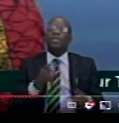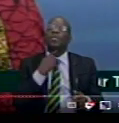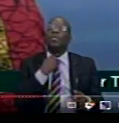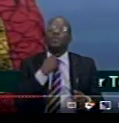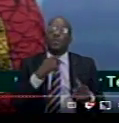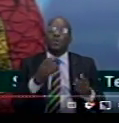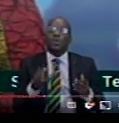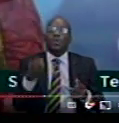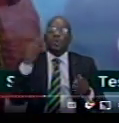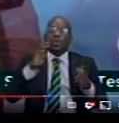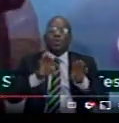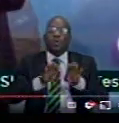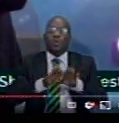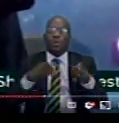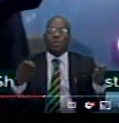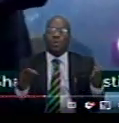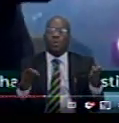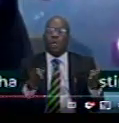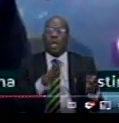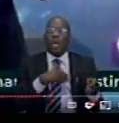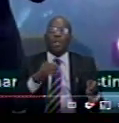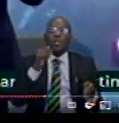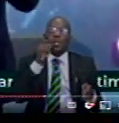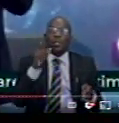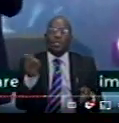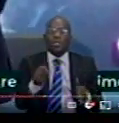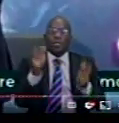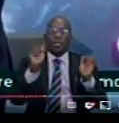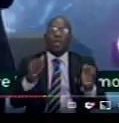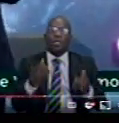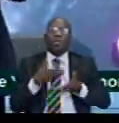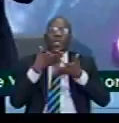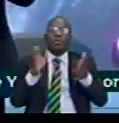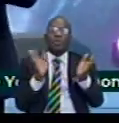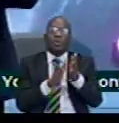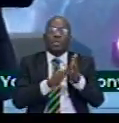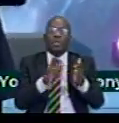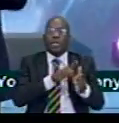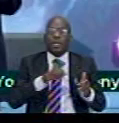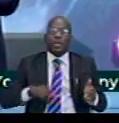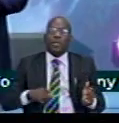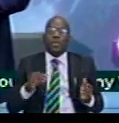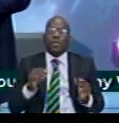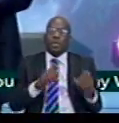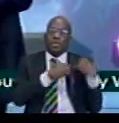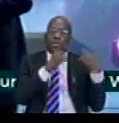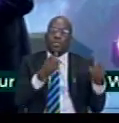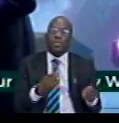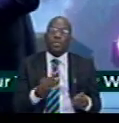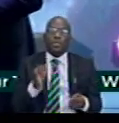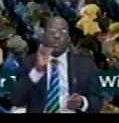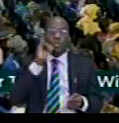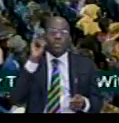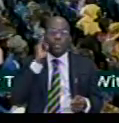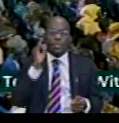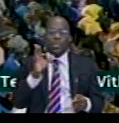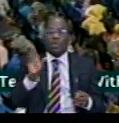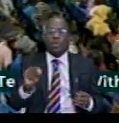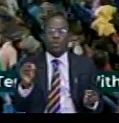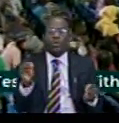and she also could shout, "Praise the Lord." And since yesterday up to now, she's very fine, no more pain in the throat. Praise the